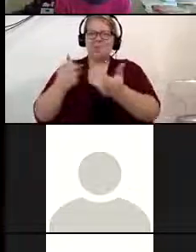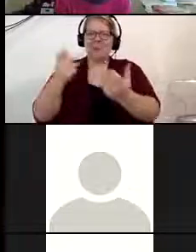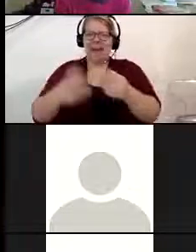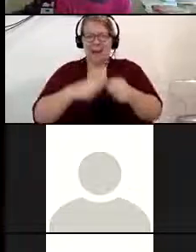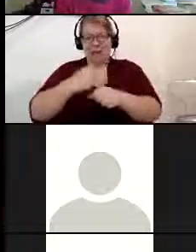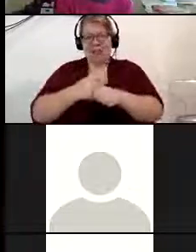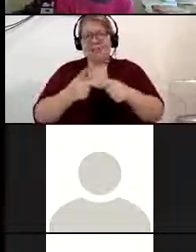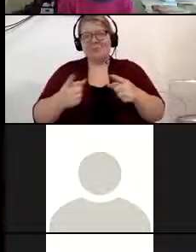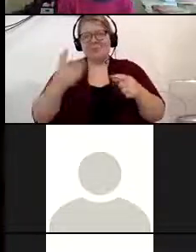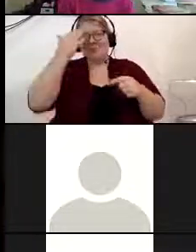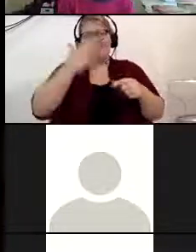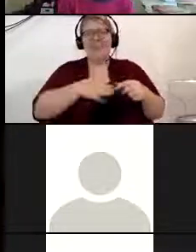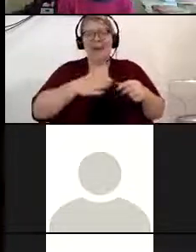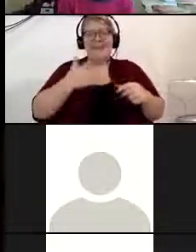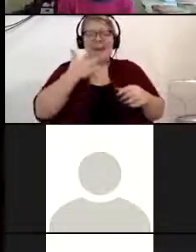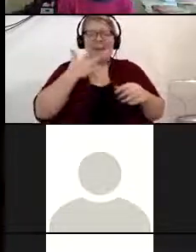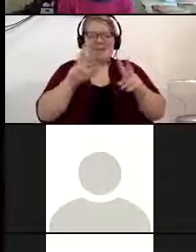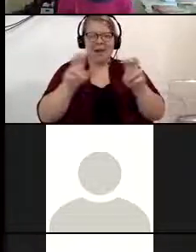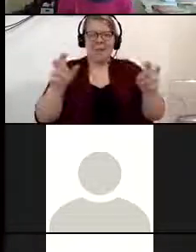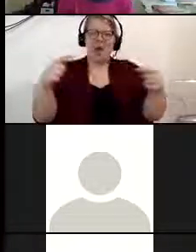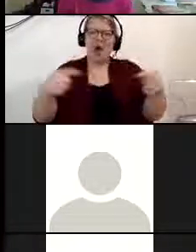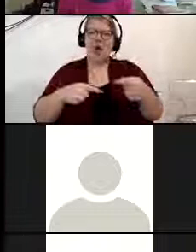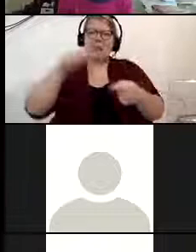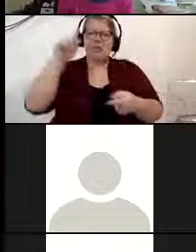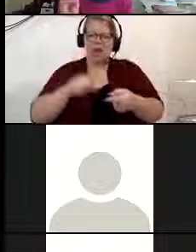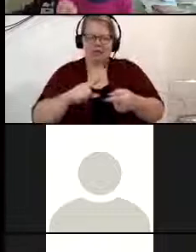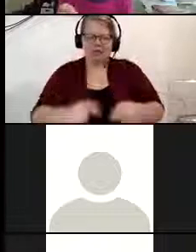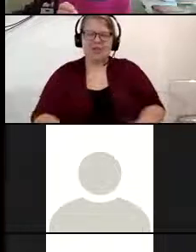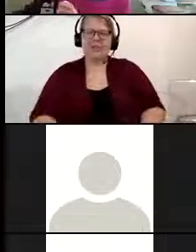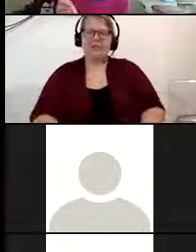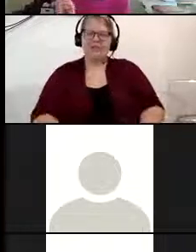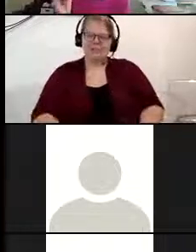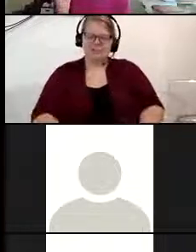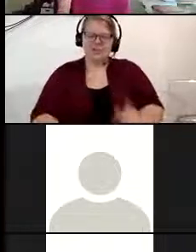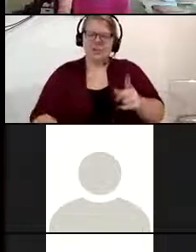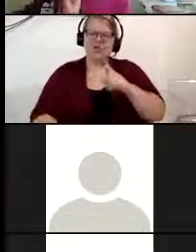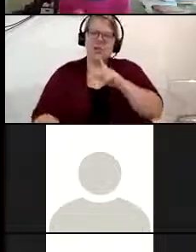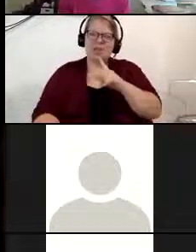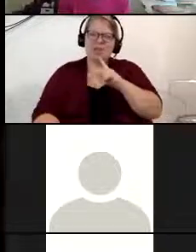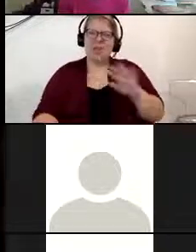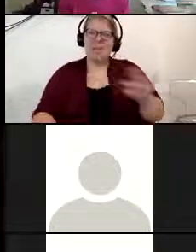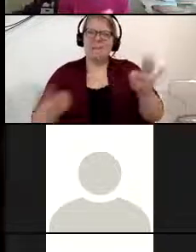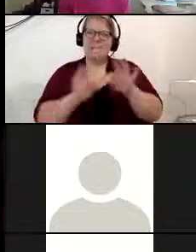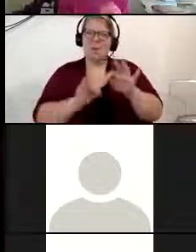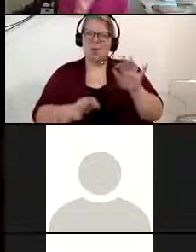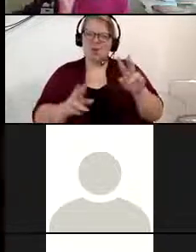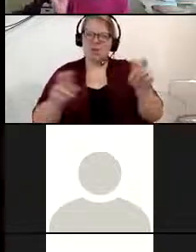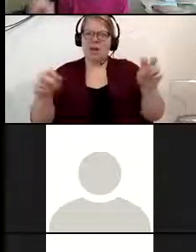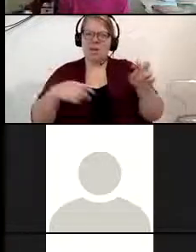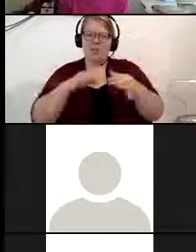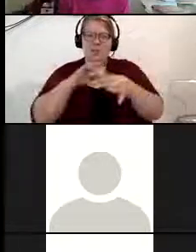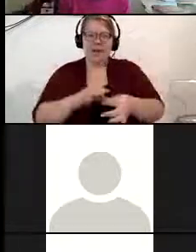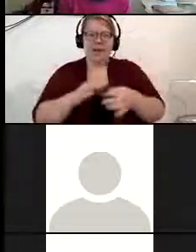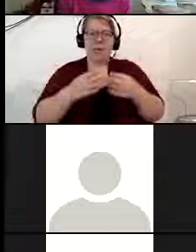topics, harm reduction, and a really, really important one from a public health perspective to